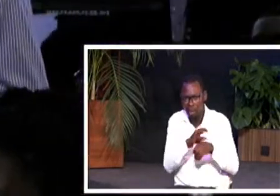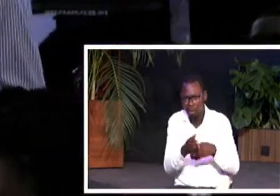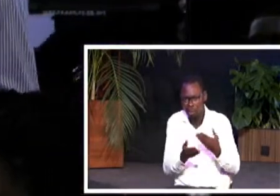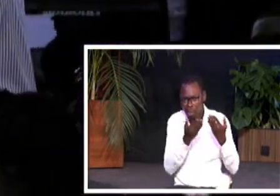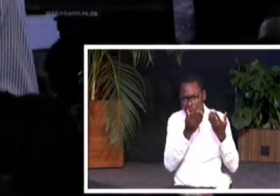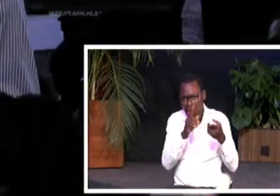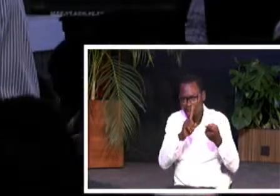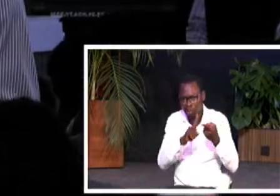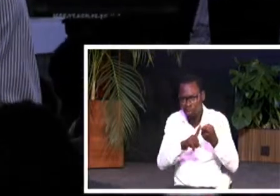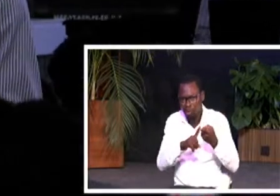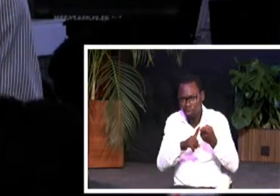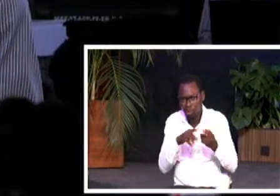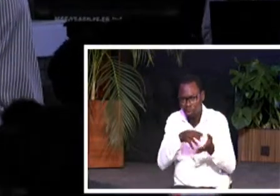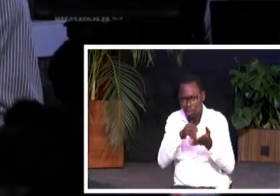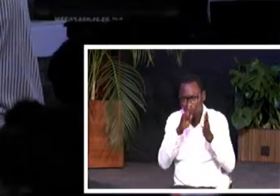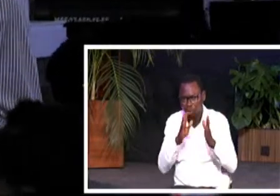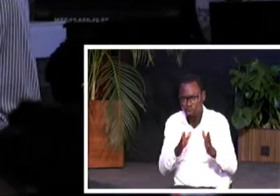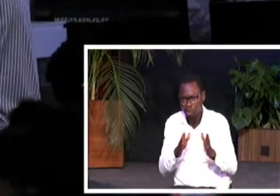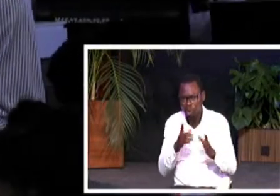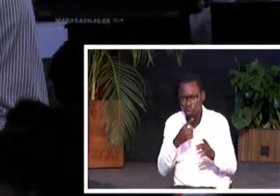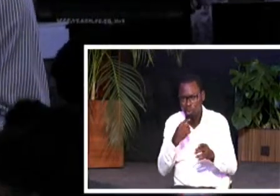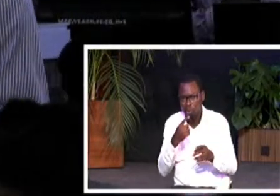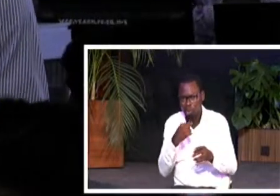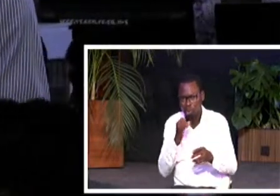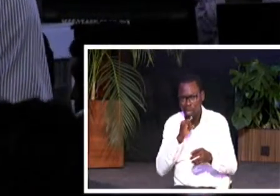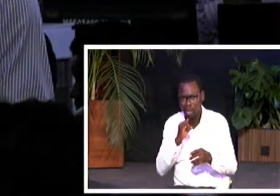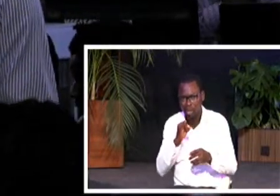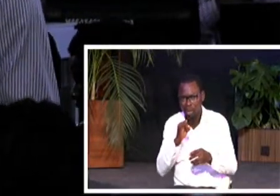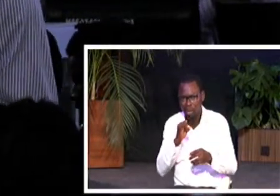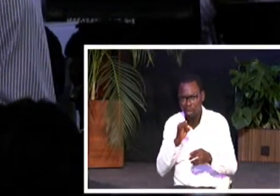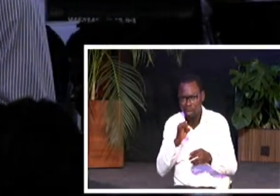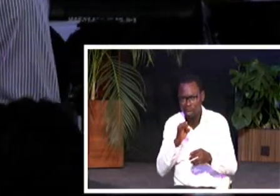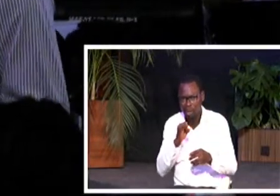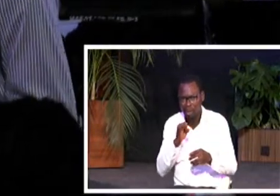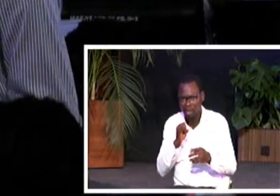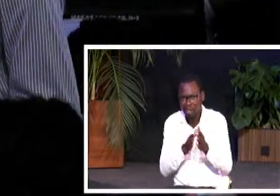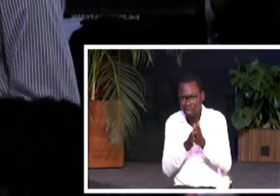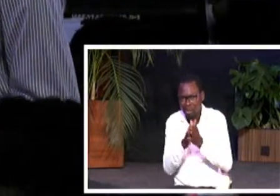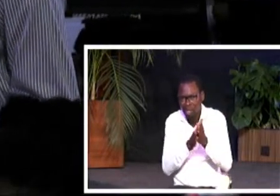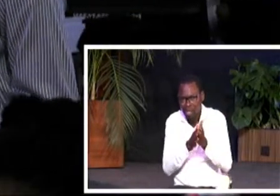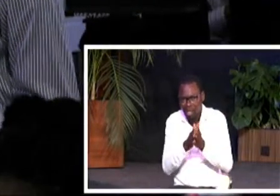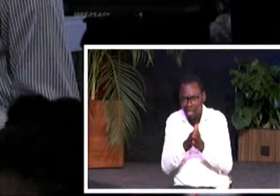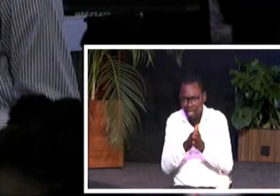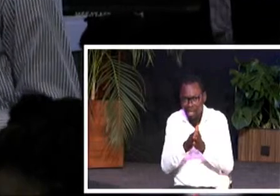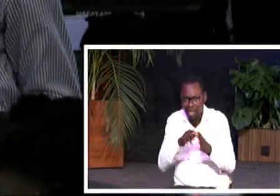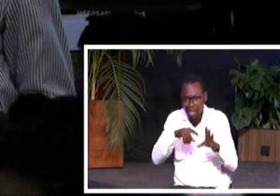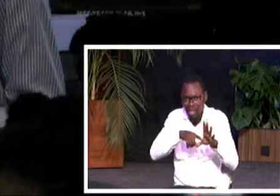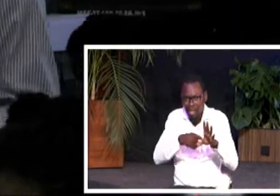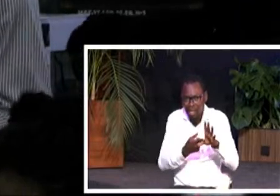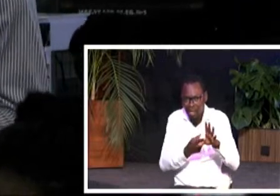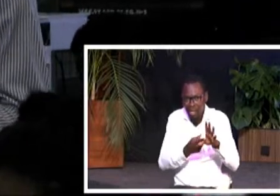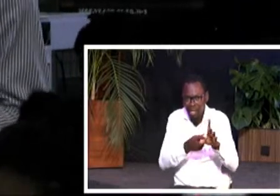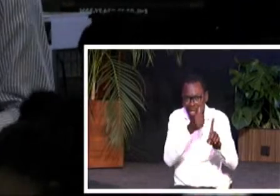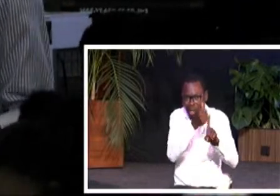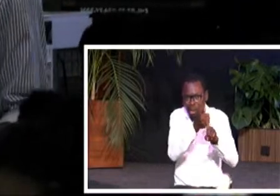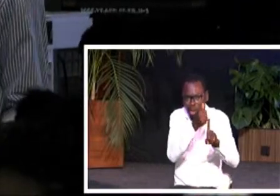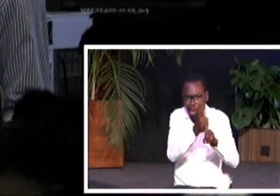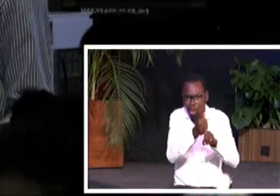to a student who is interested in starting his or her